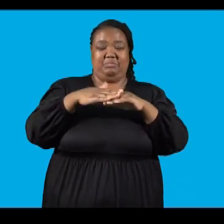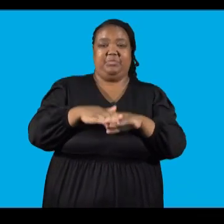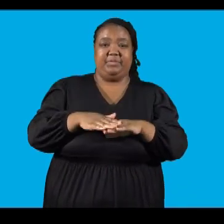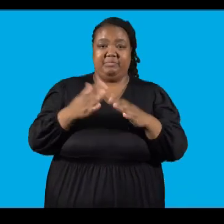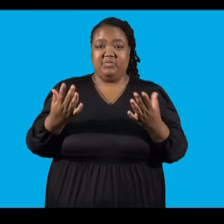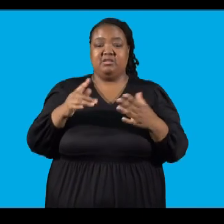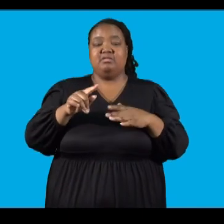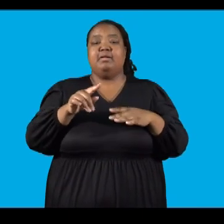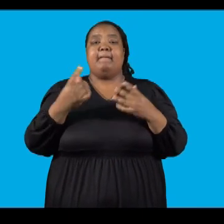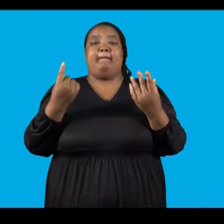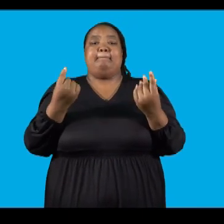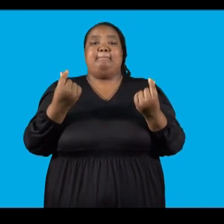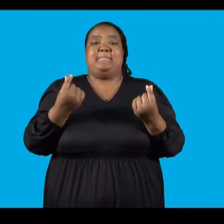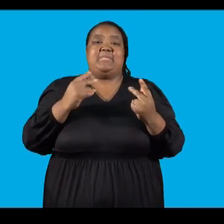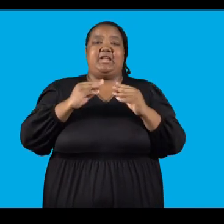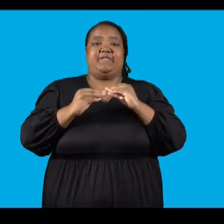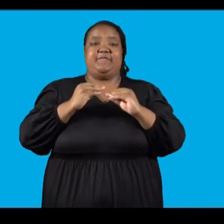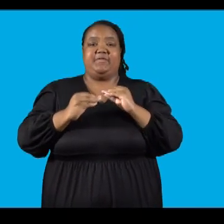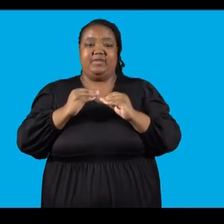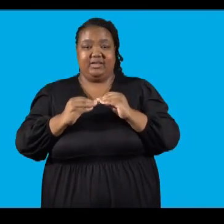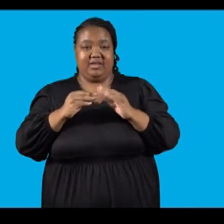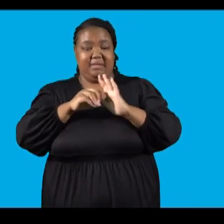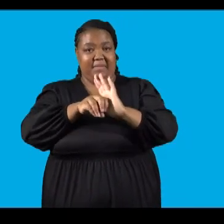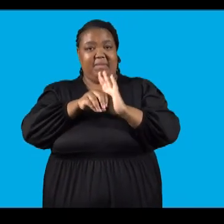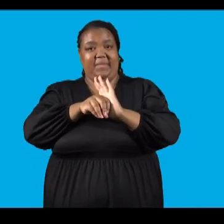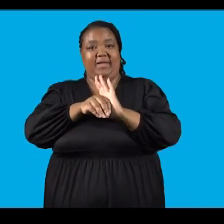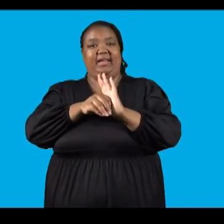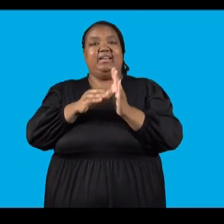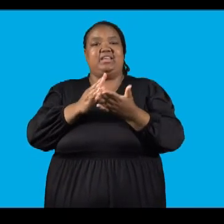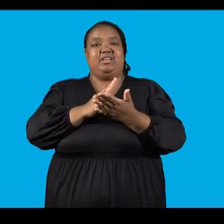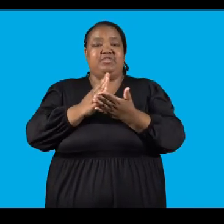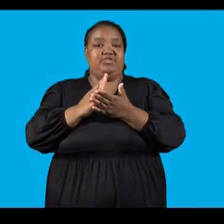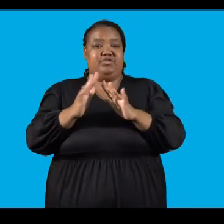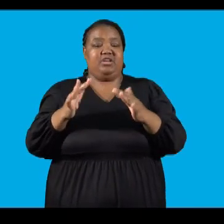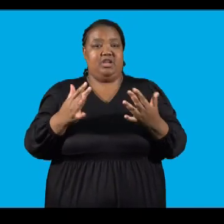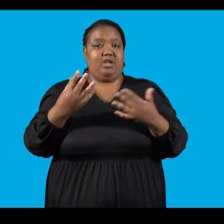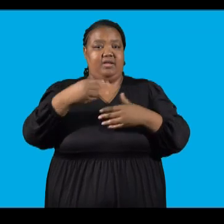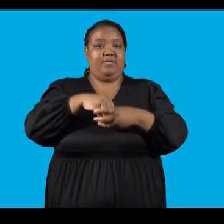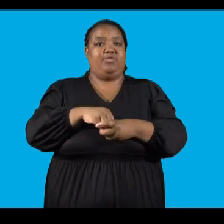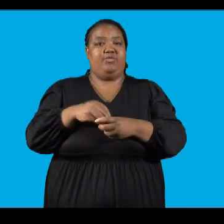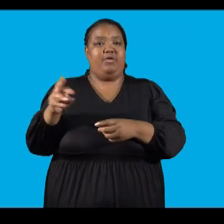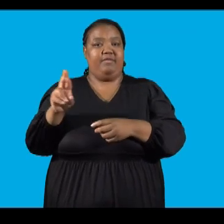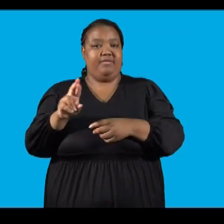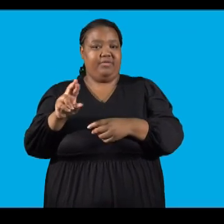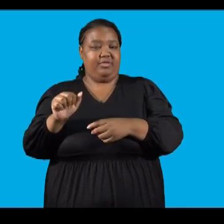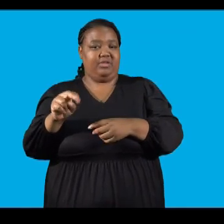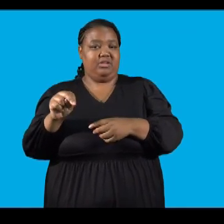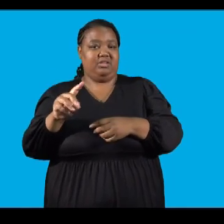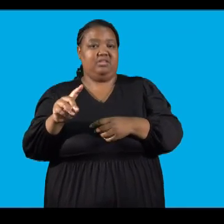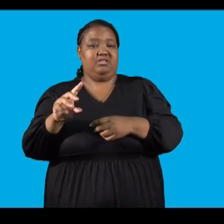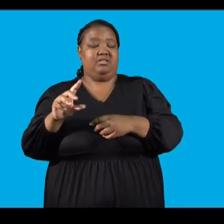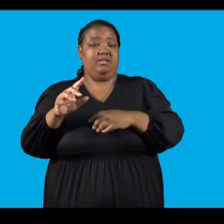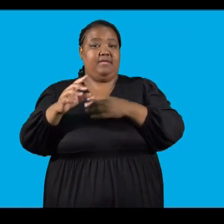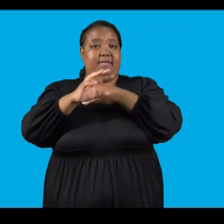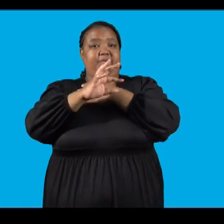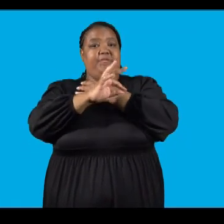cases of price fixing and market allocation in the trading of foreign exchange involving the rand. It has been